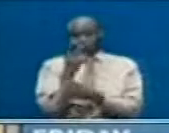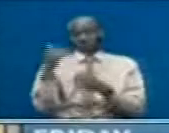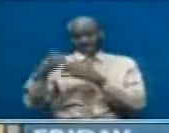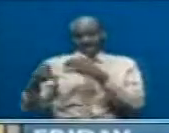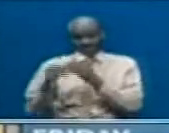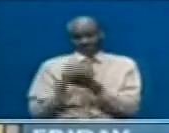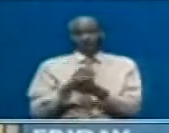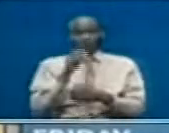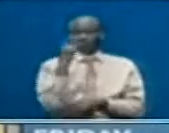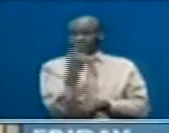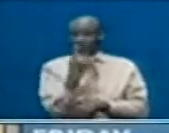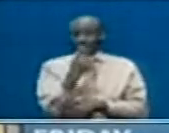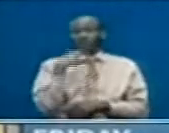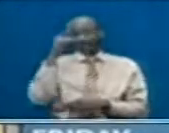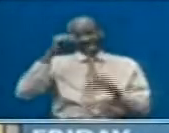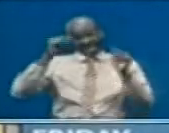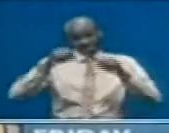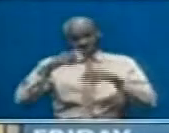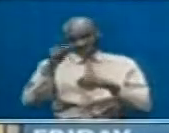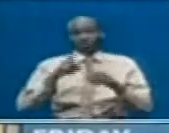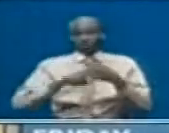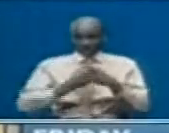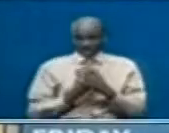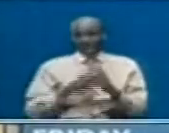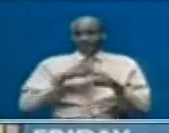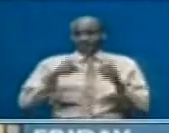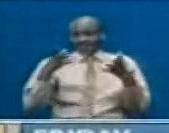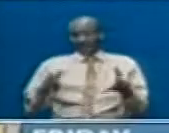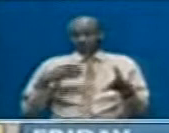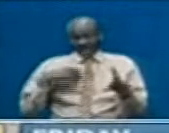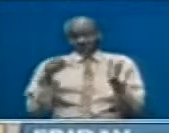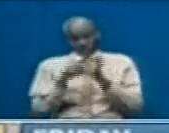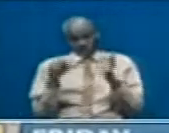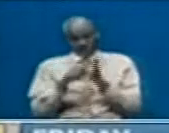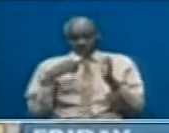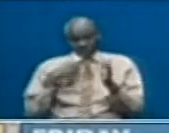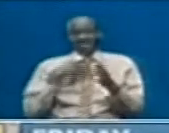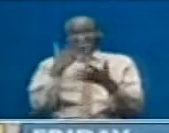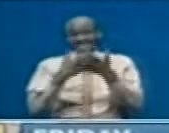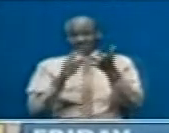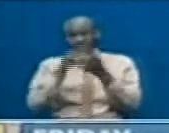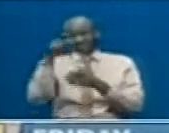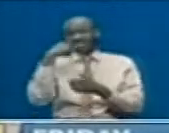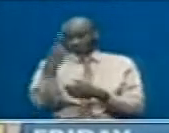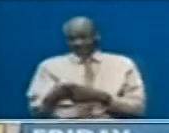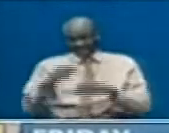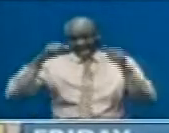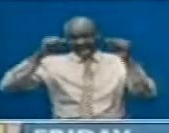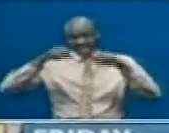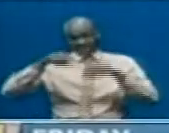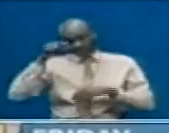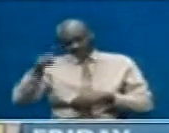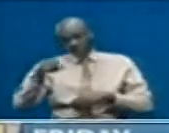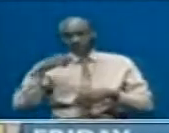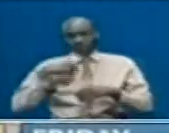The Kenyan government plans to effect the agreement, but this has attracted an outcry from Tax Justice Network, which says the agreement is a loophole for